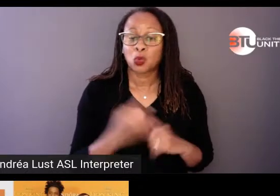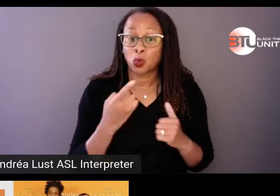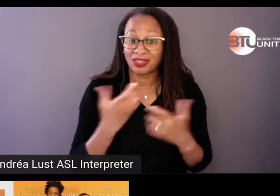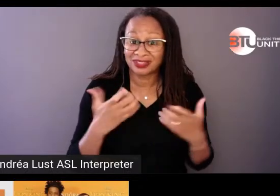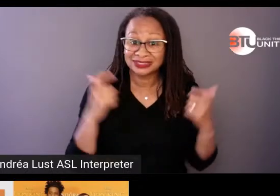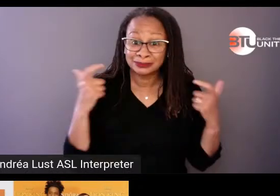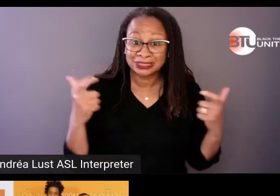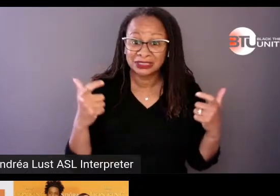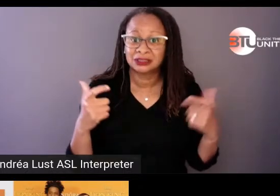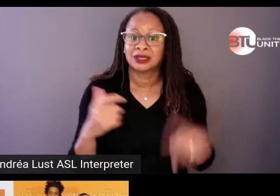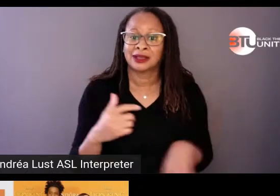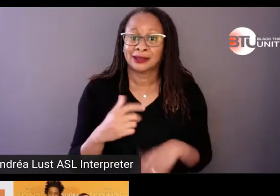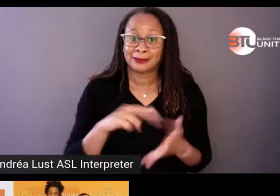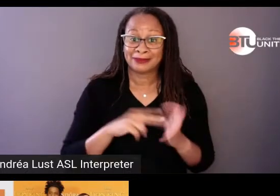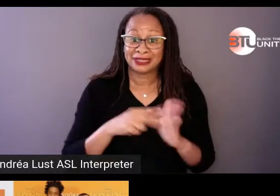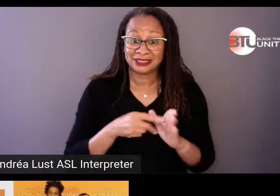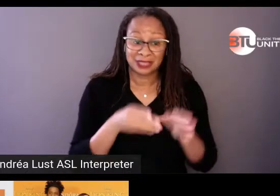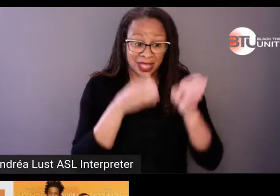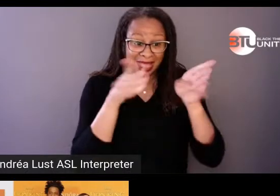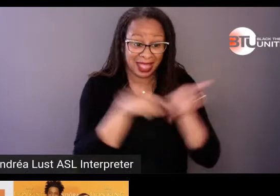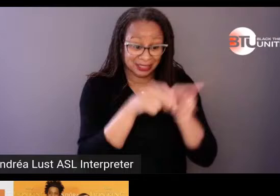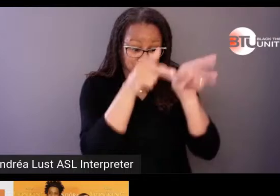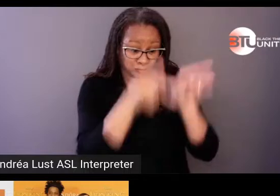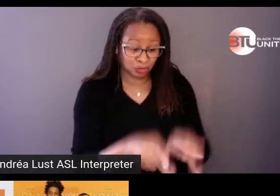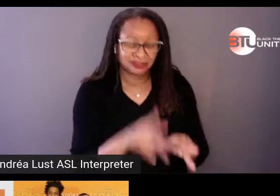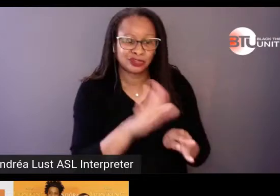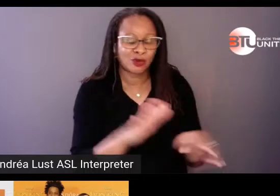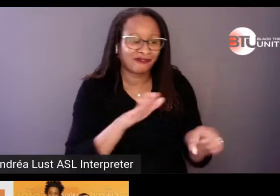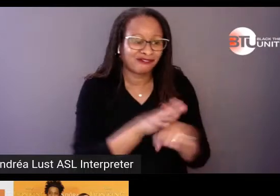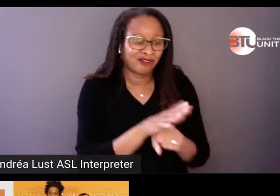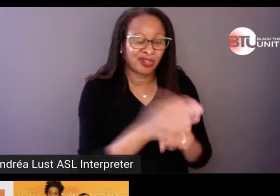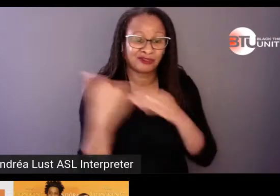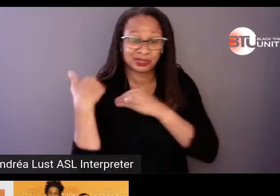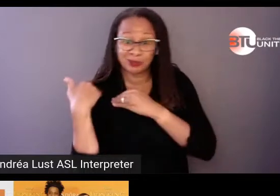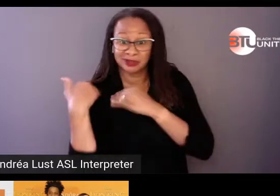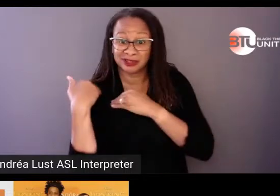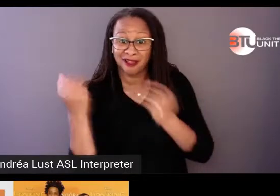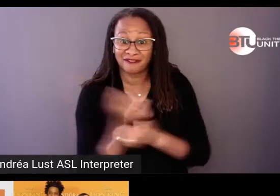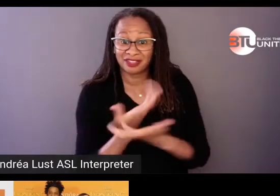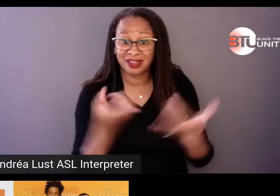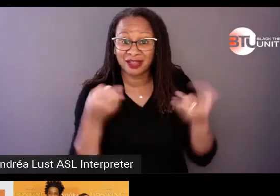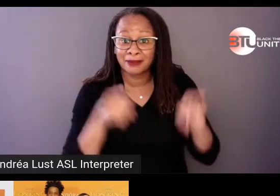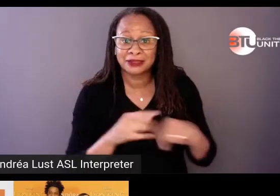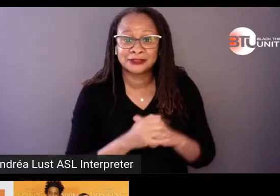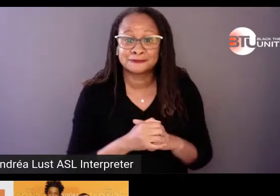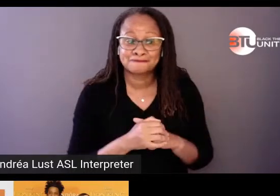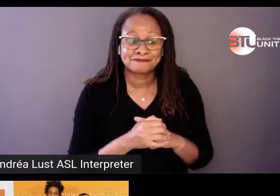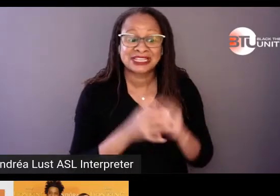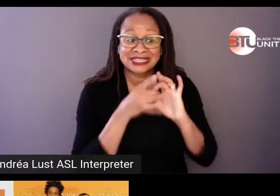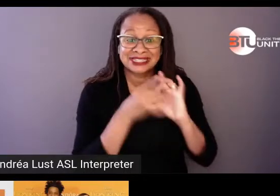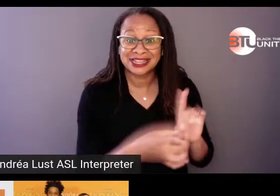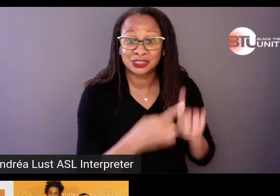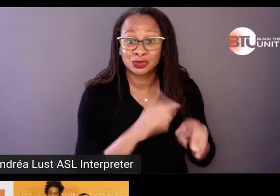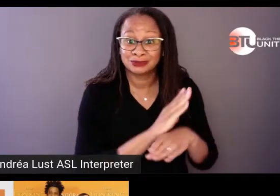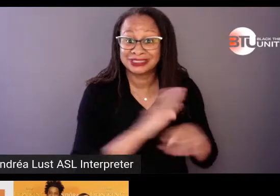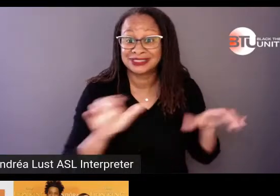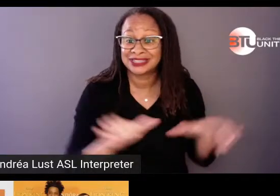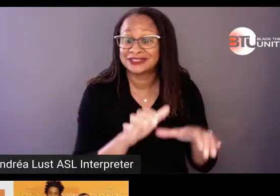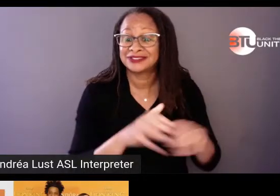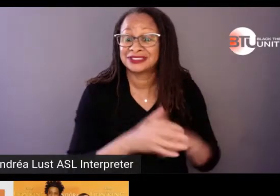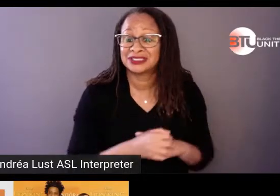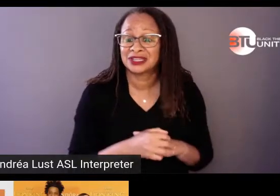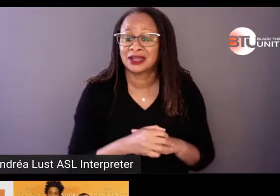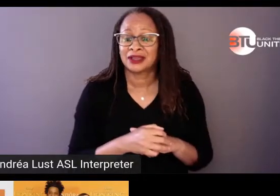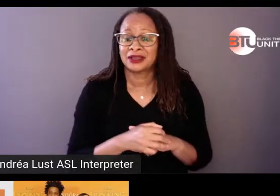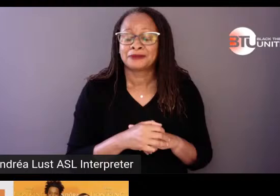fully liable personally for everything that happens with respect to that business activity. And so